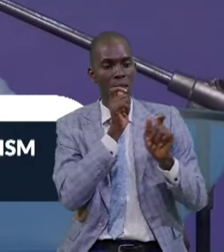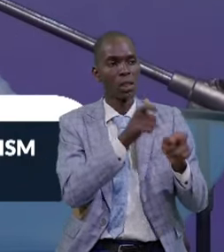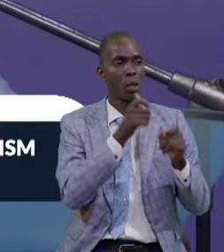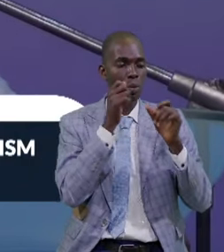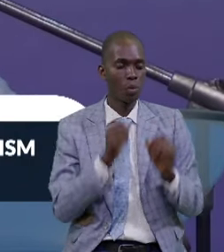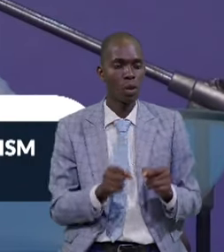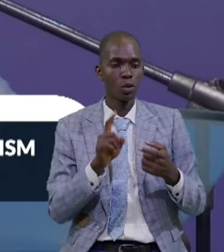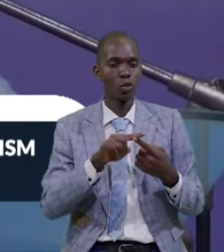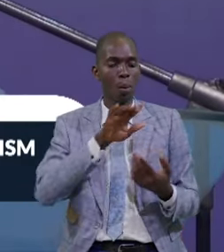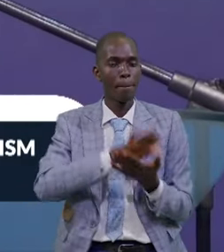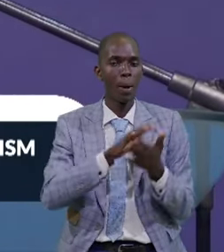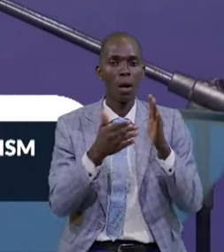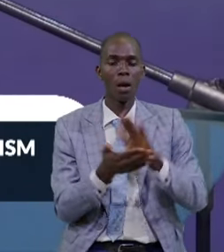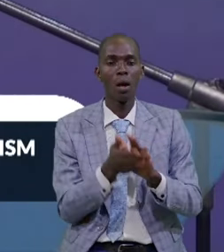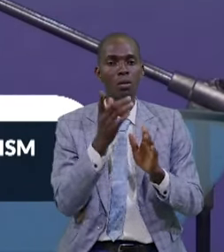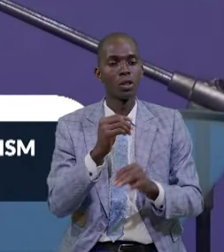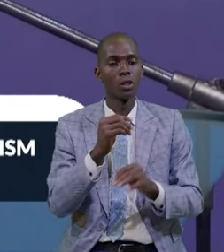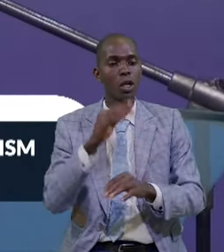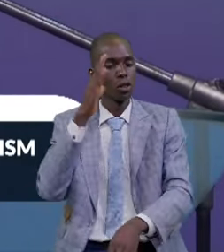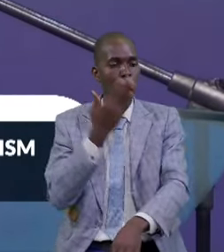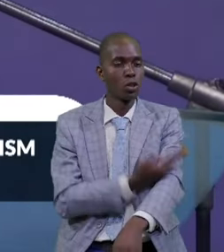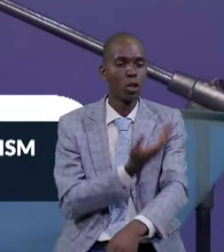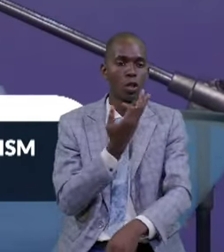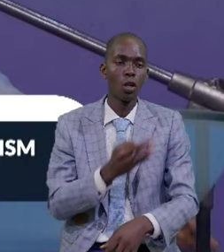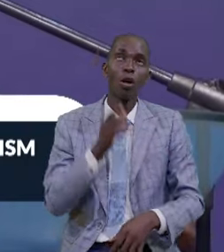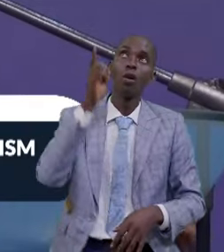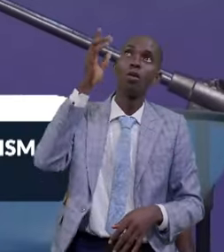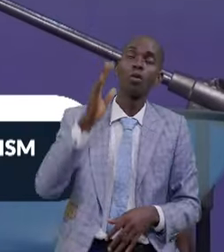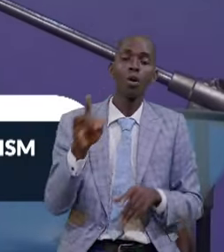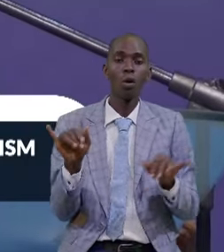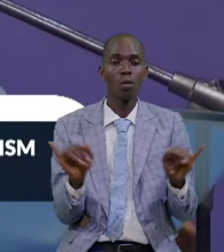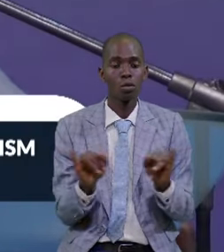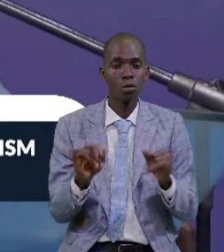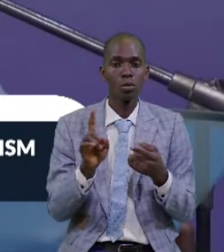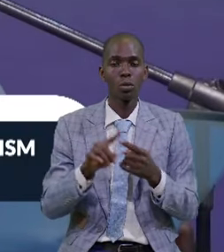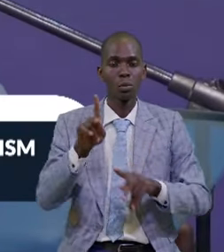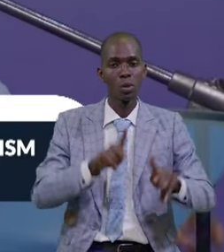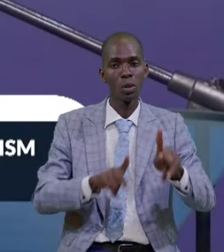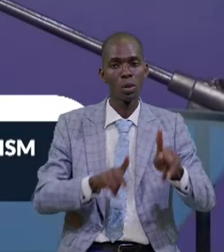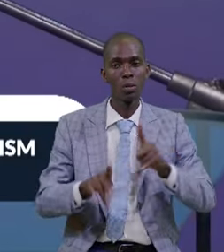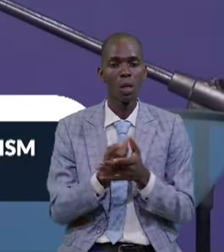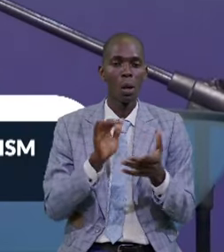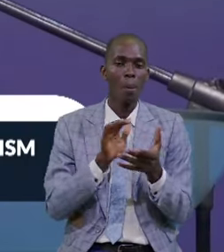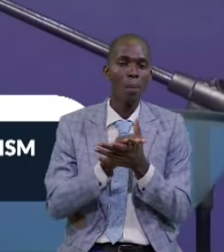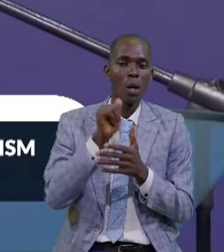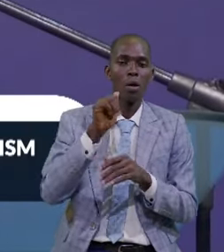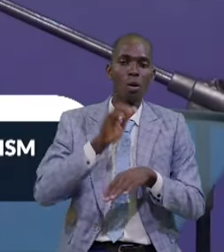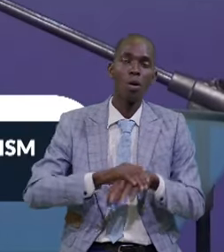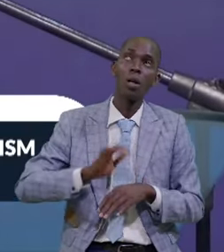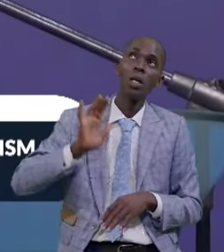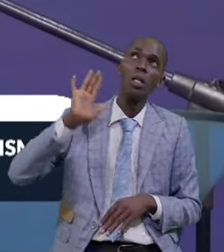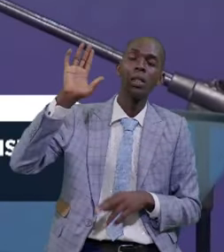the sons of God. Even to them that believe on his name. But, you know,